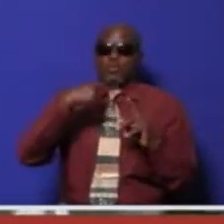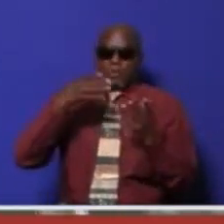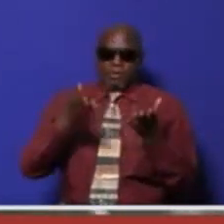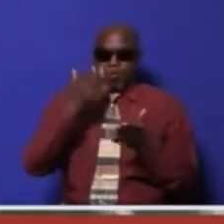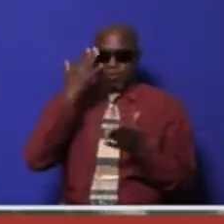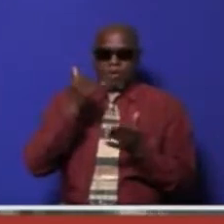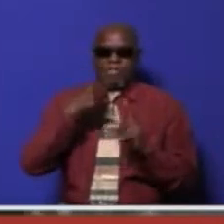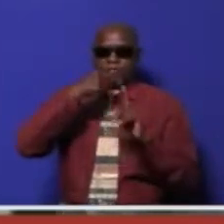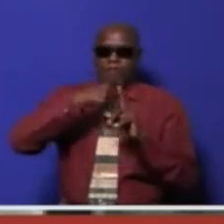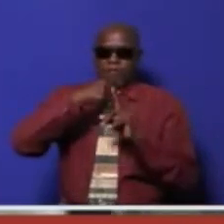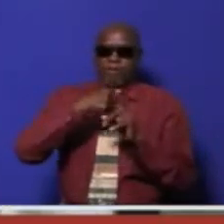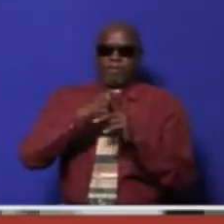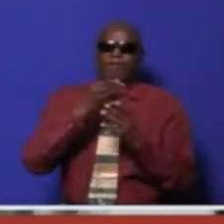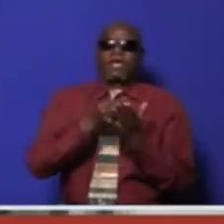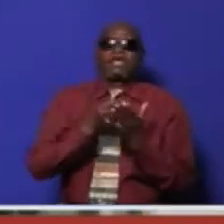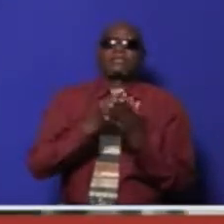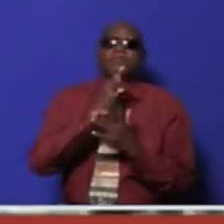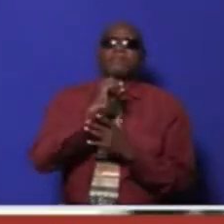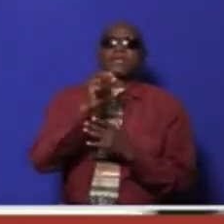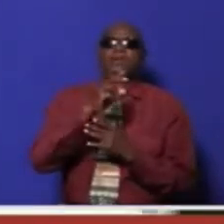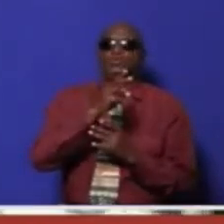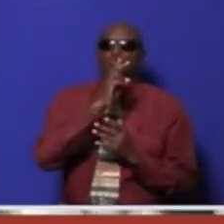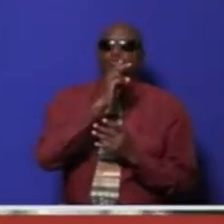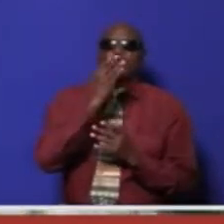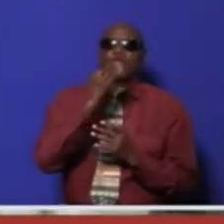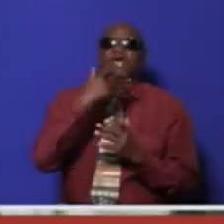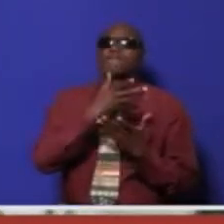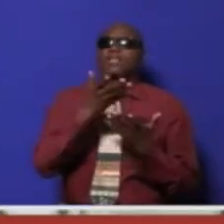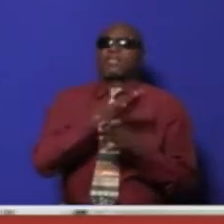bill 2024. Everything is just increased, from